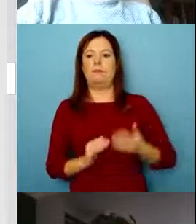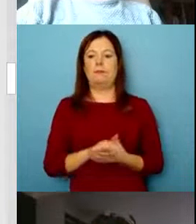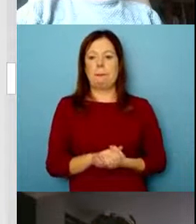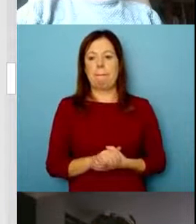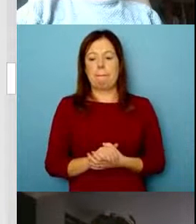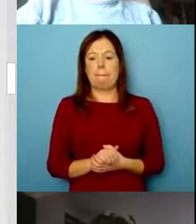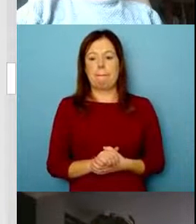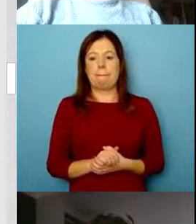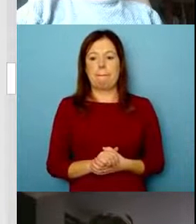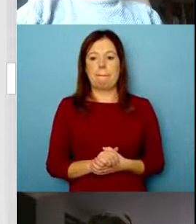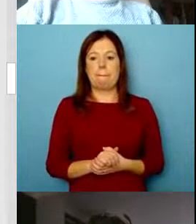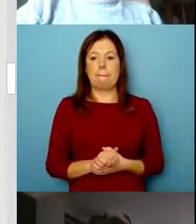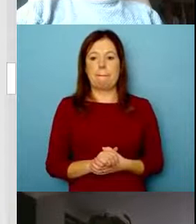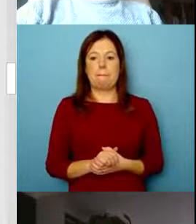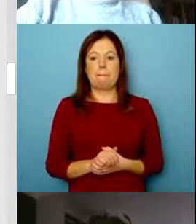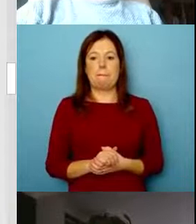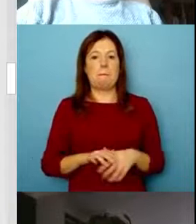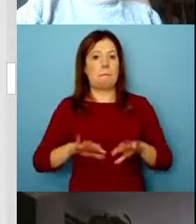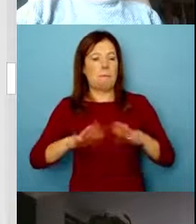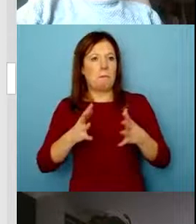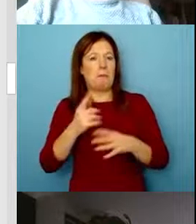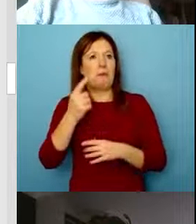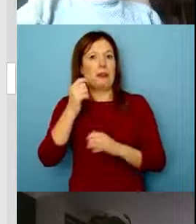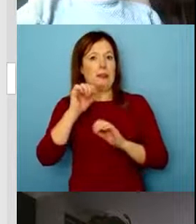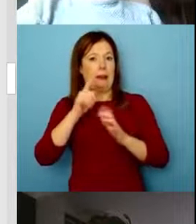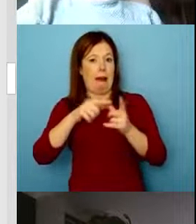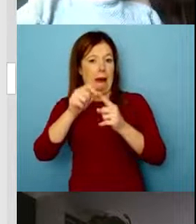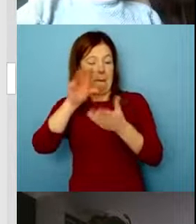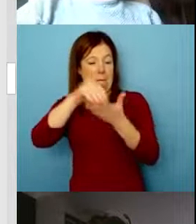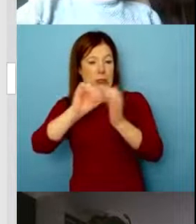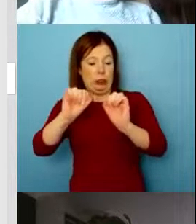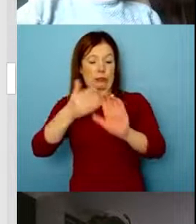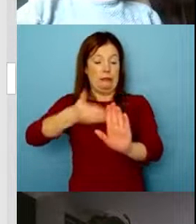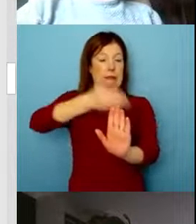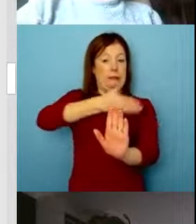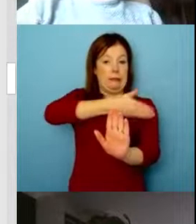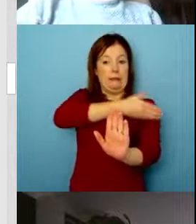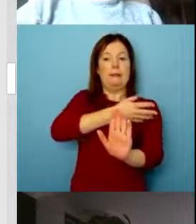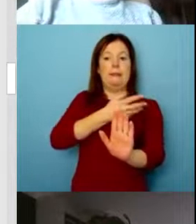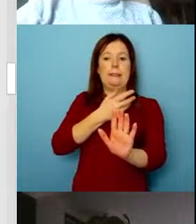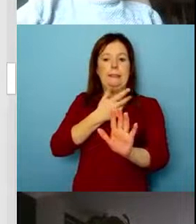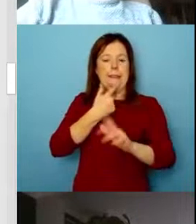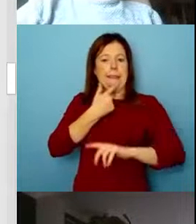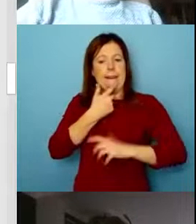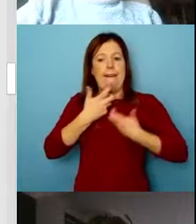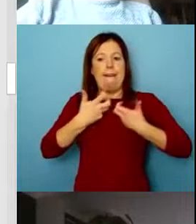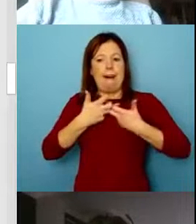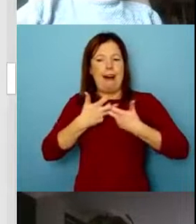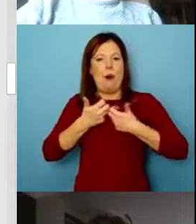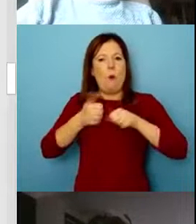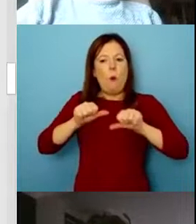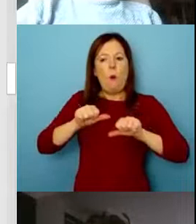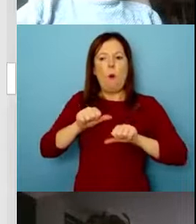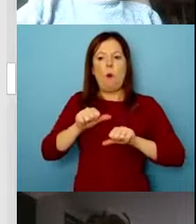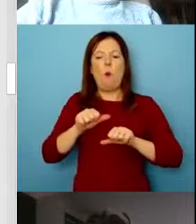the background to finding this solution was that we have this very strong organisation